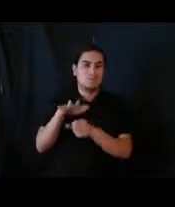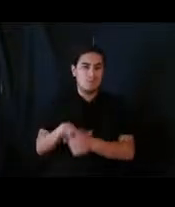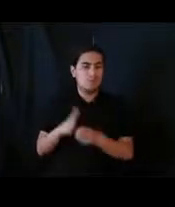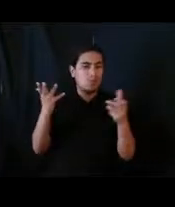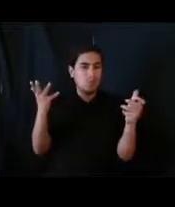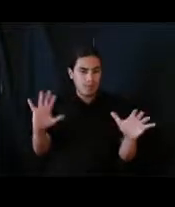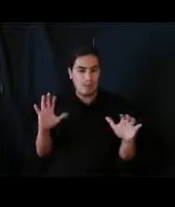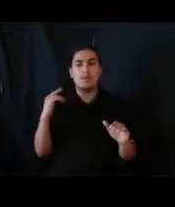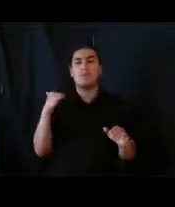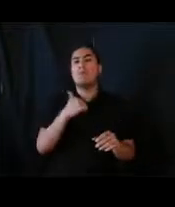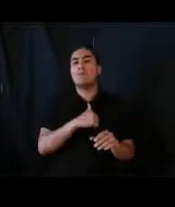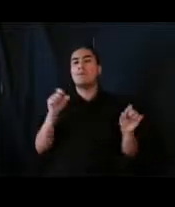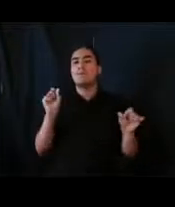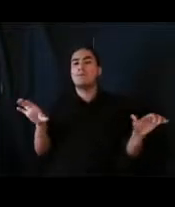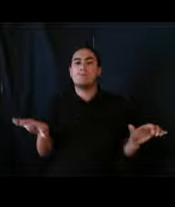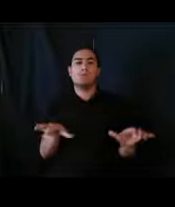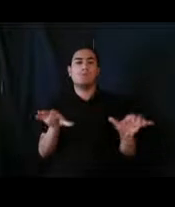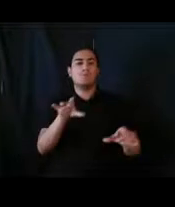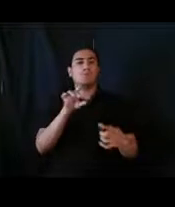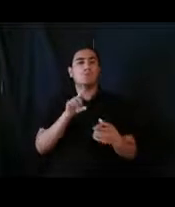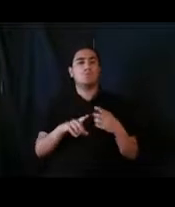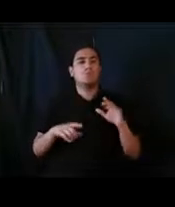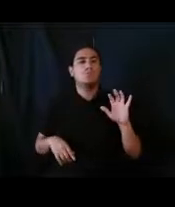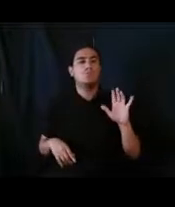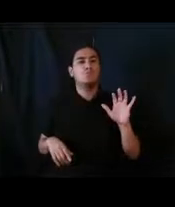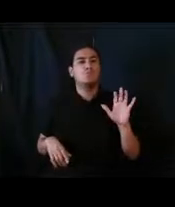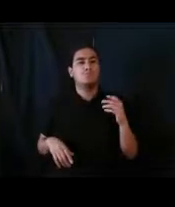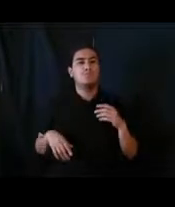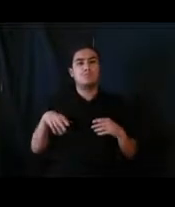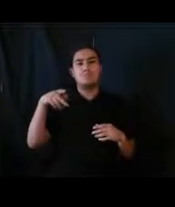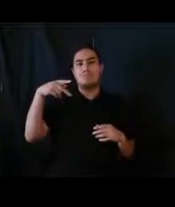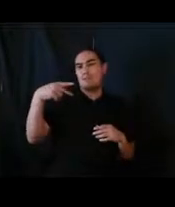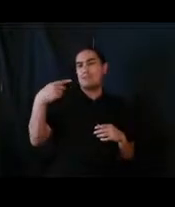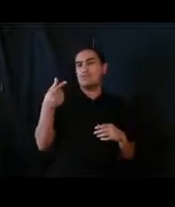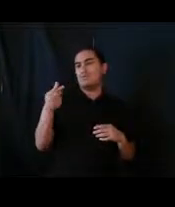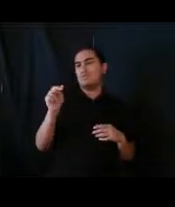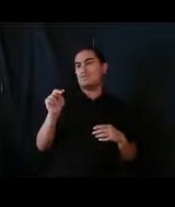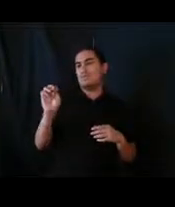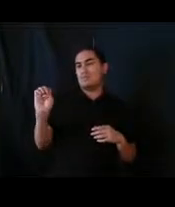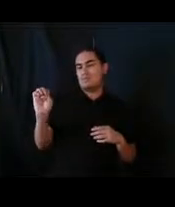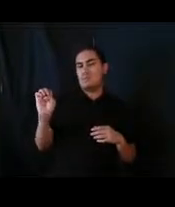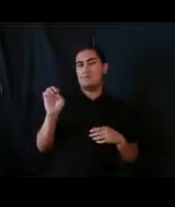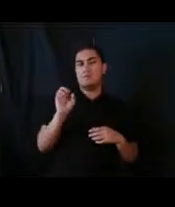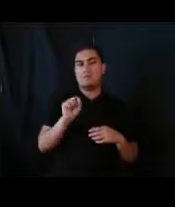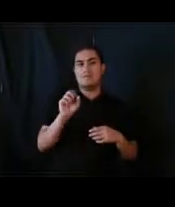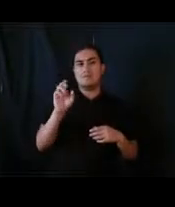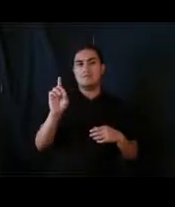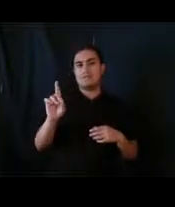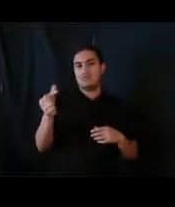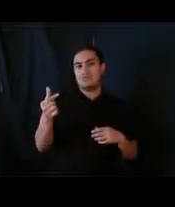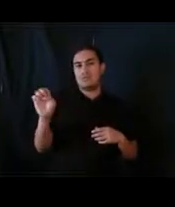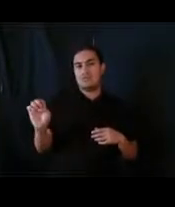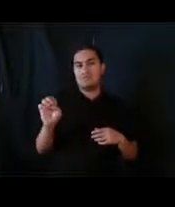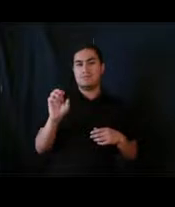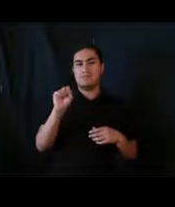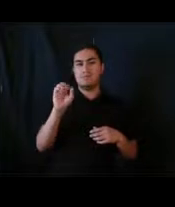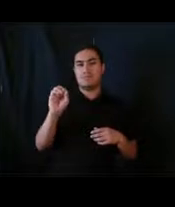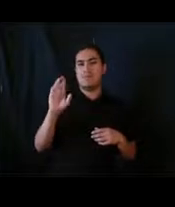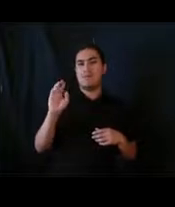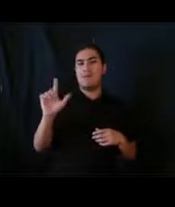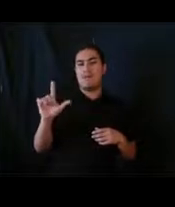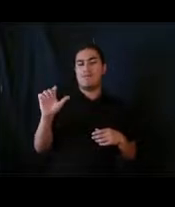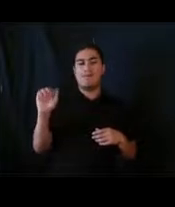are what can be done to see the pg e sdg e socal edison